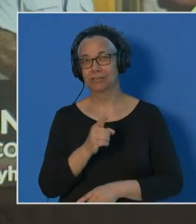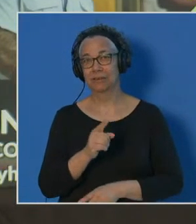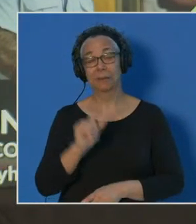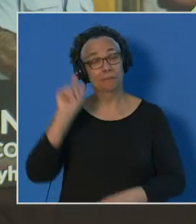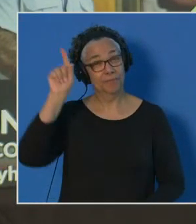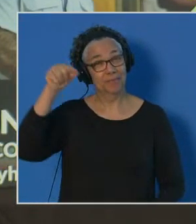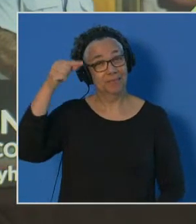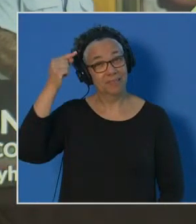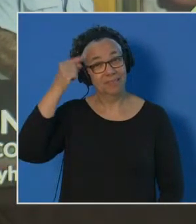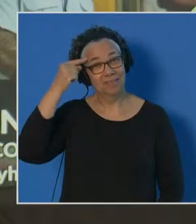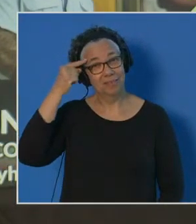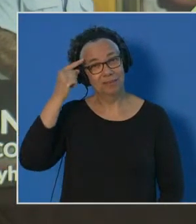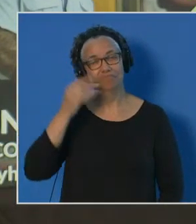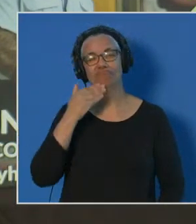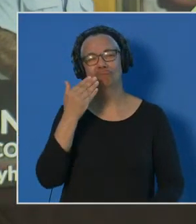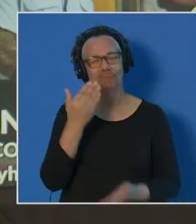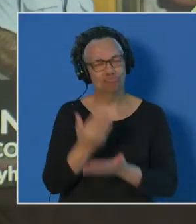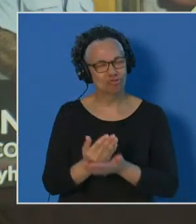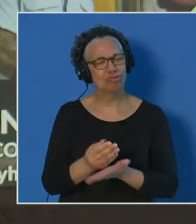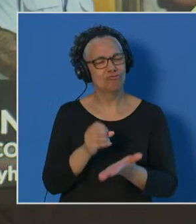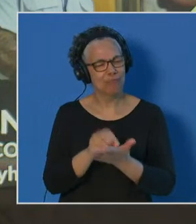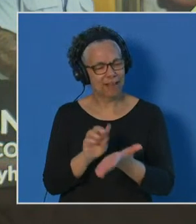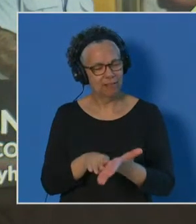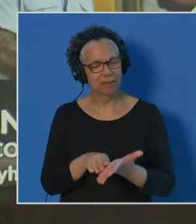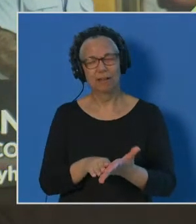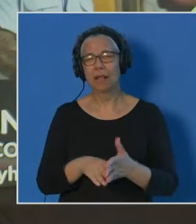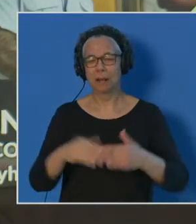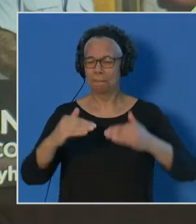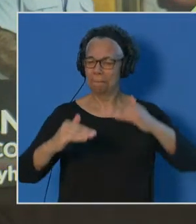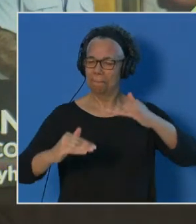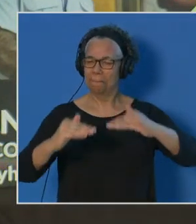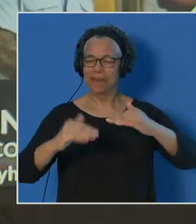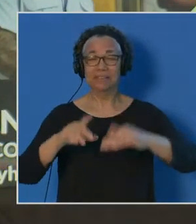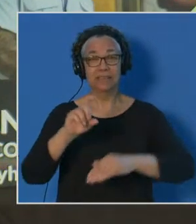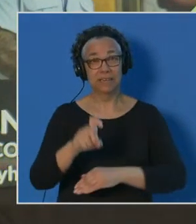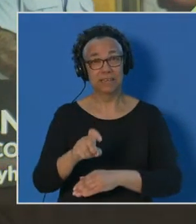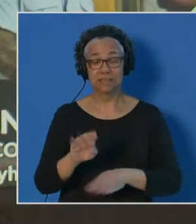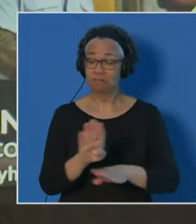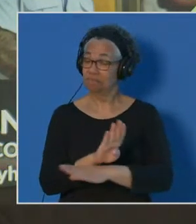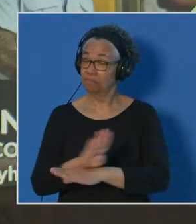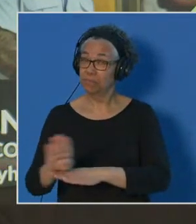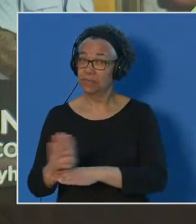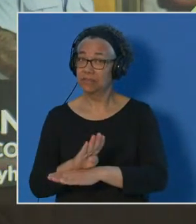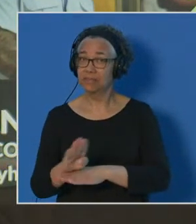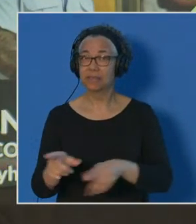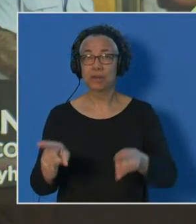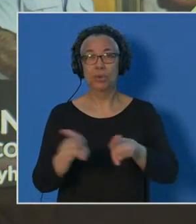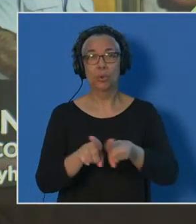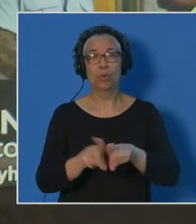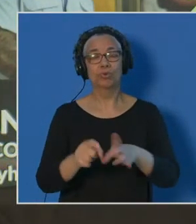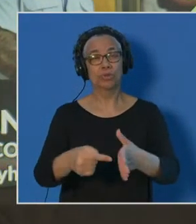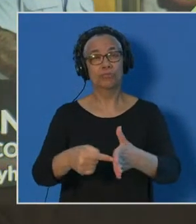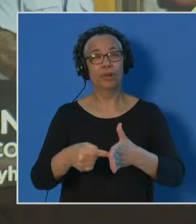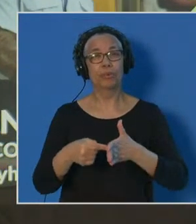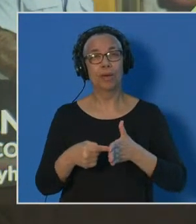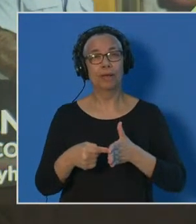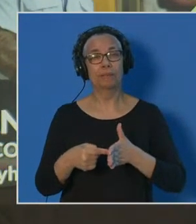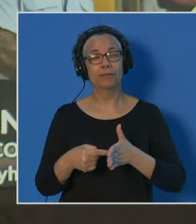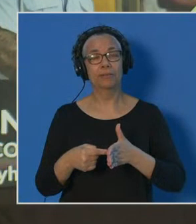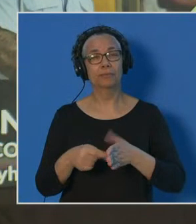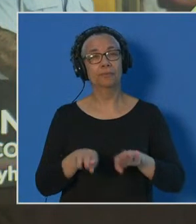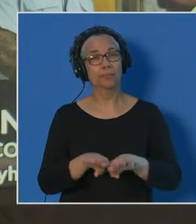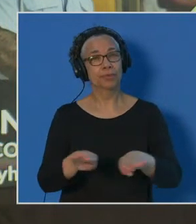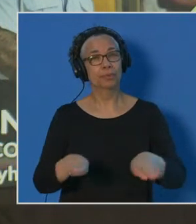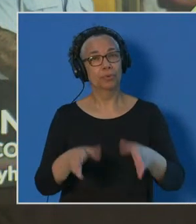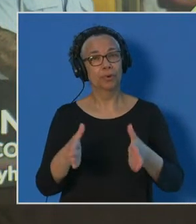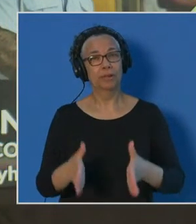has a very good record of balancing the needs of business versus the needs and the requirements of Bermudians to have a